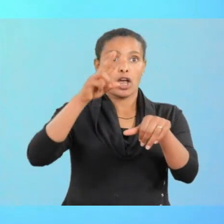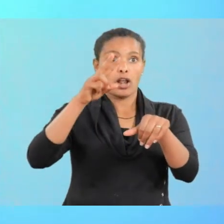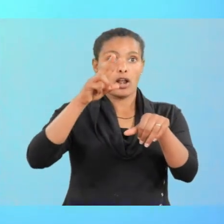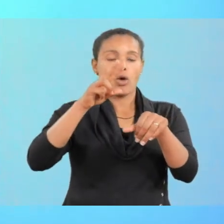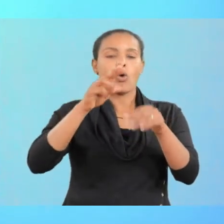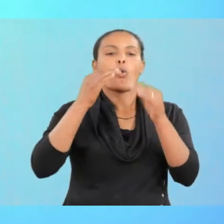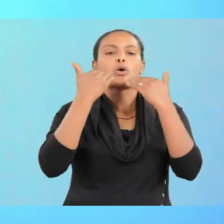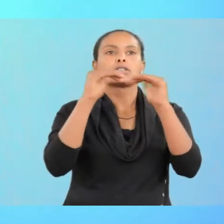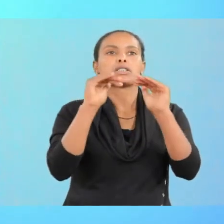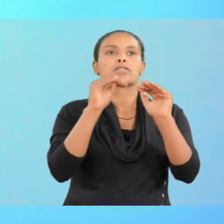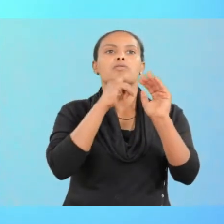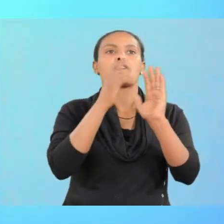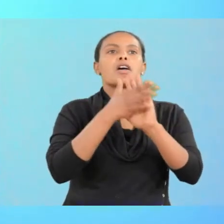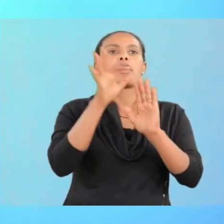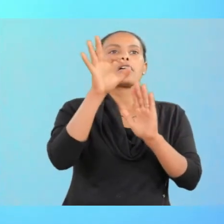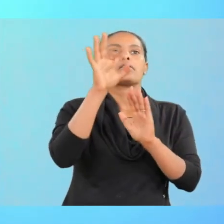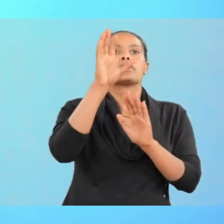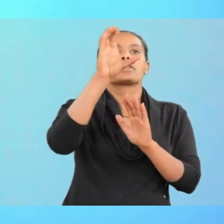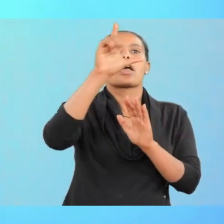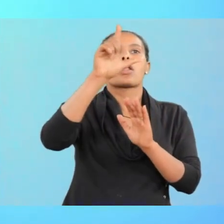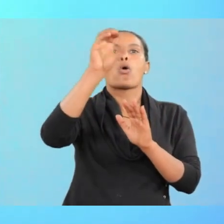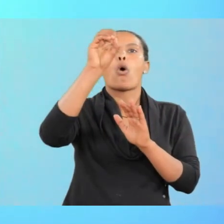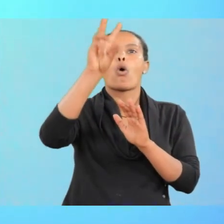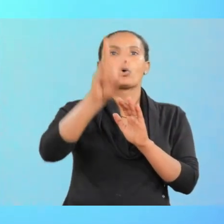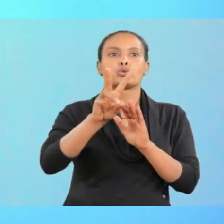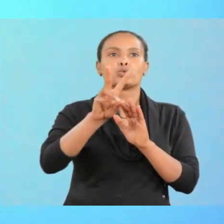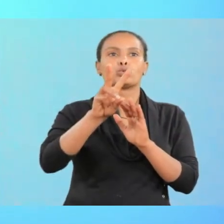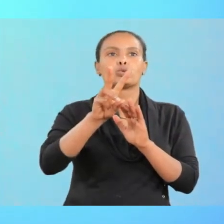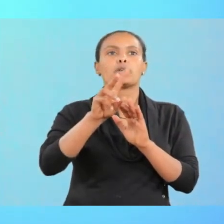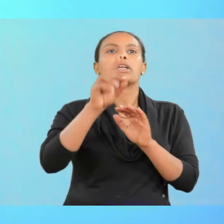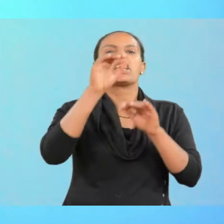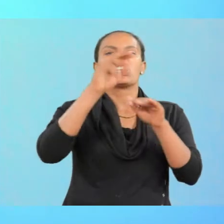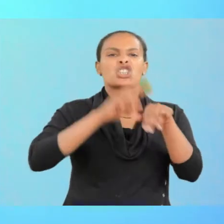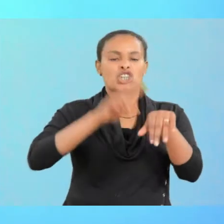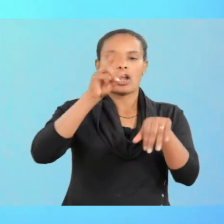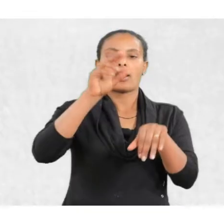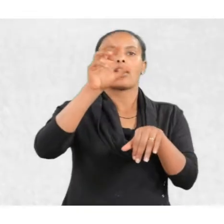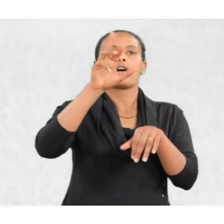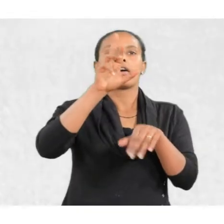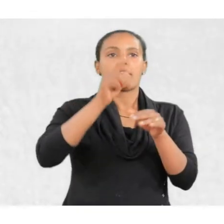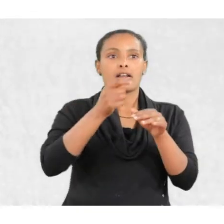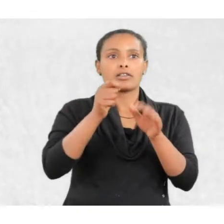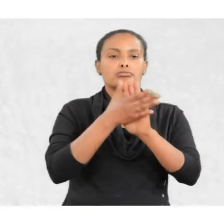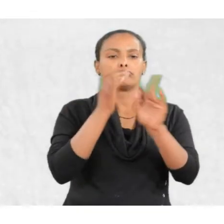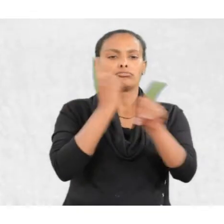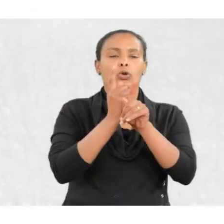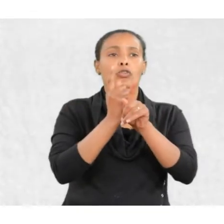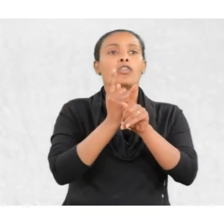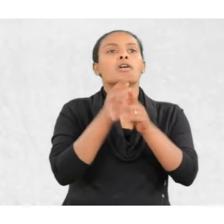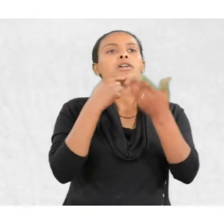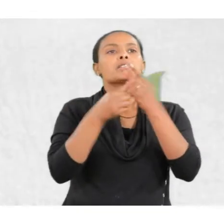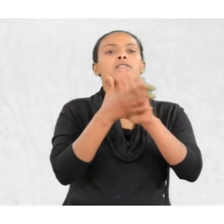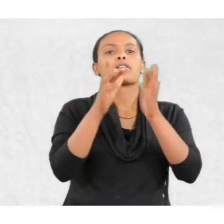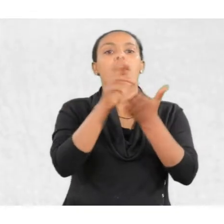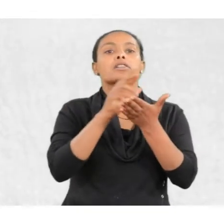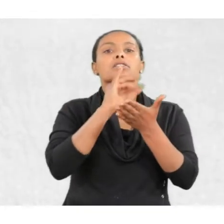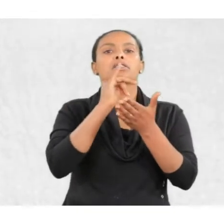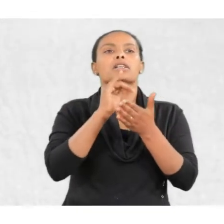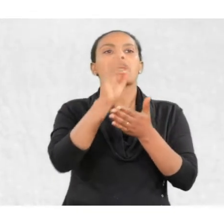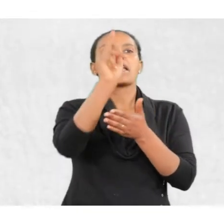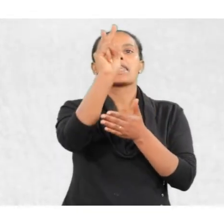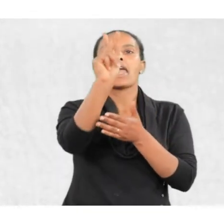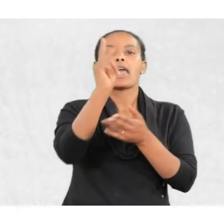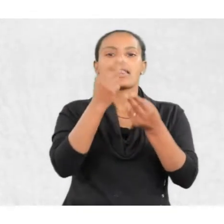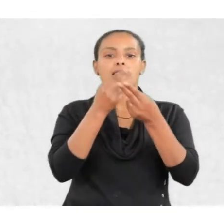F2, initial concentration of ClO2, initial rate. Prove that rate of this reaction is K